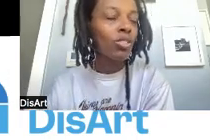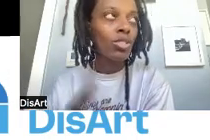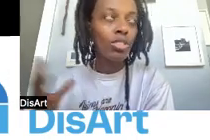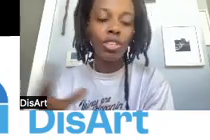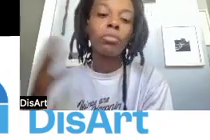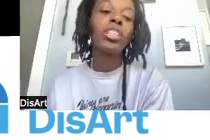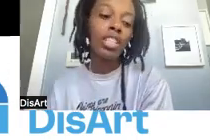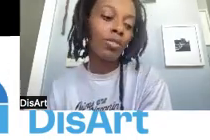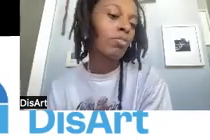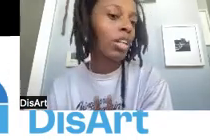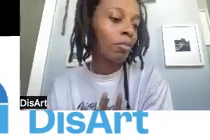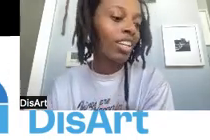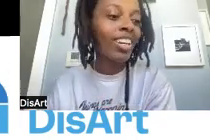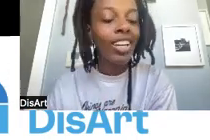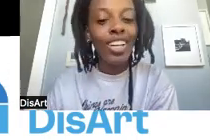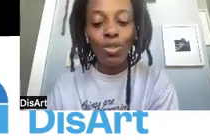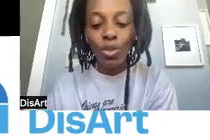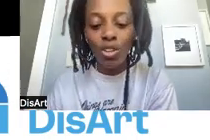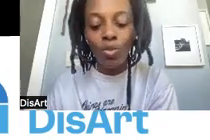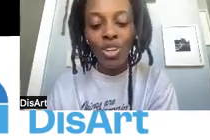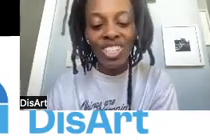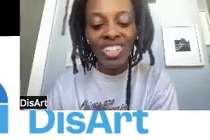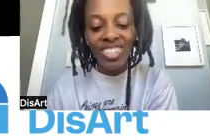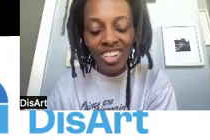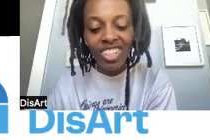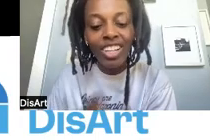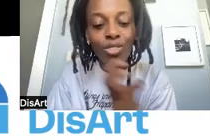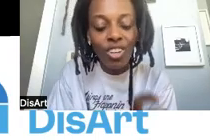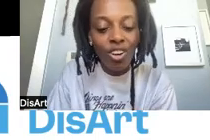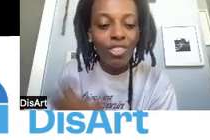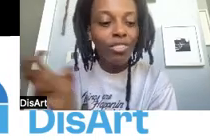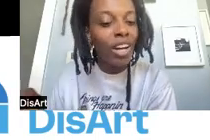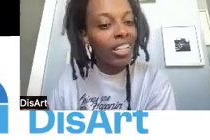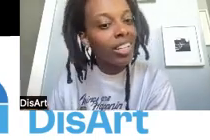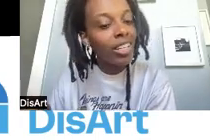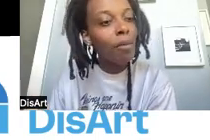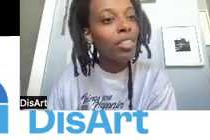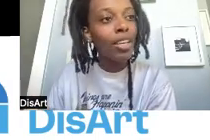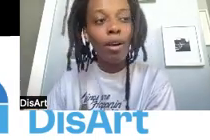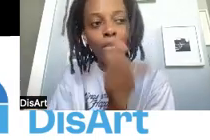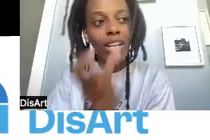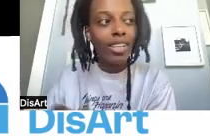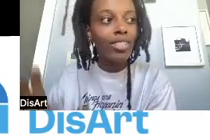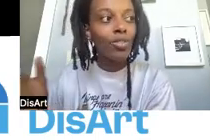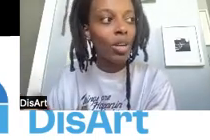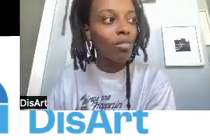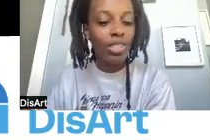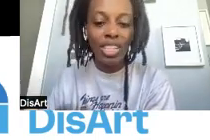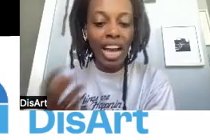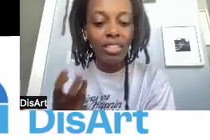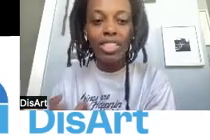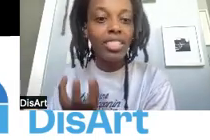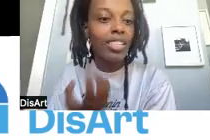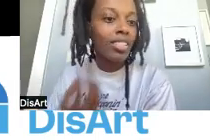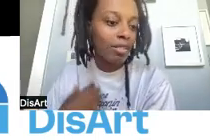We use this term continuous becoming because we don't want to necessarily like resolve resolve or define anything, but think about process as a way for